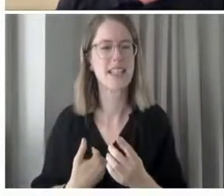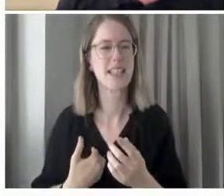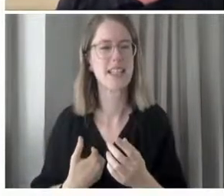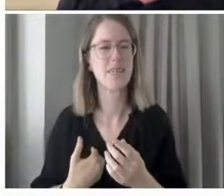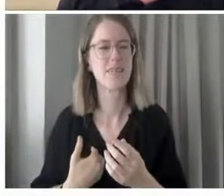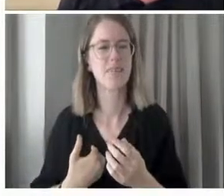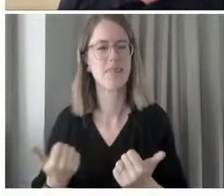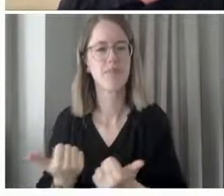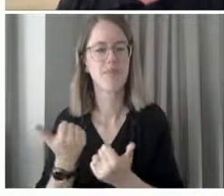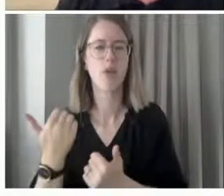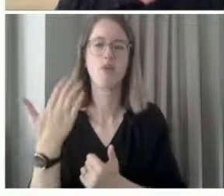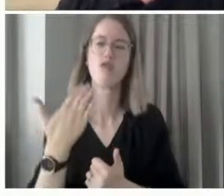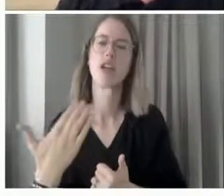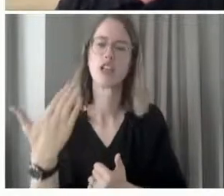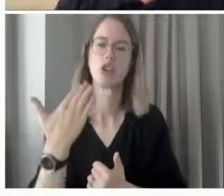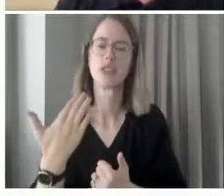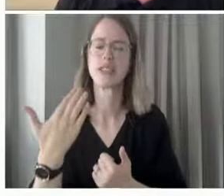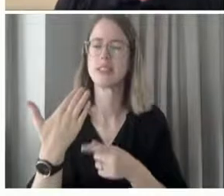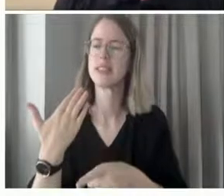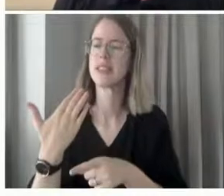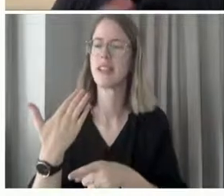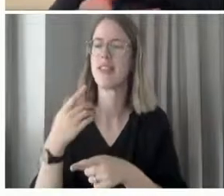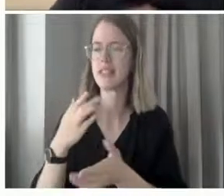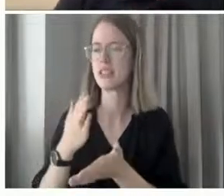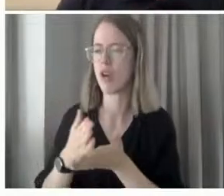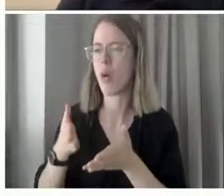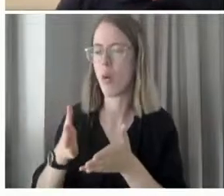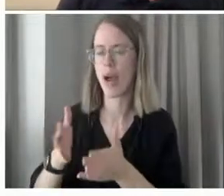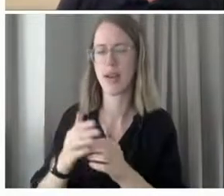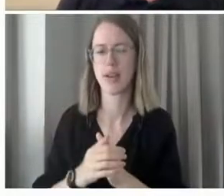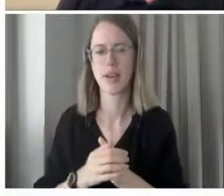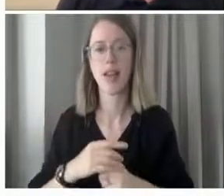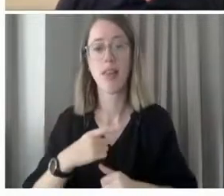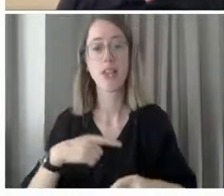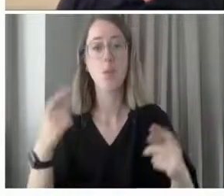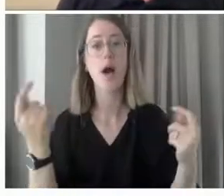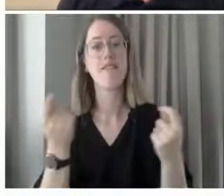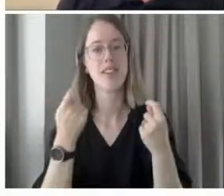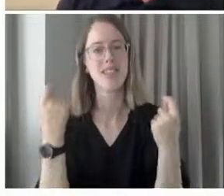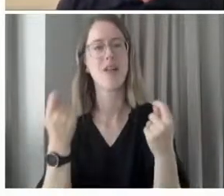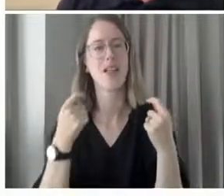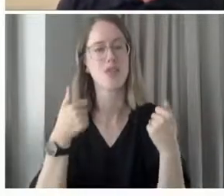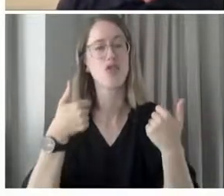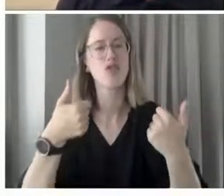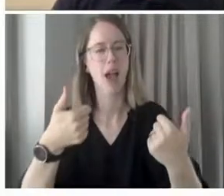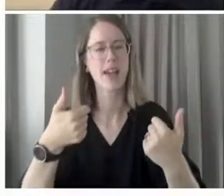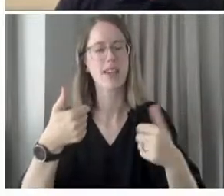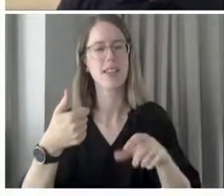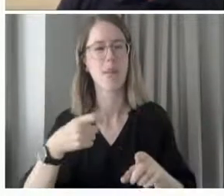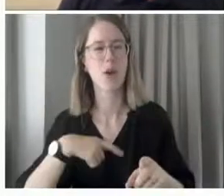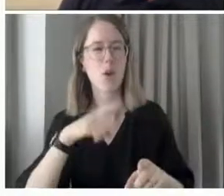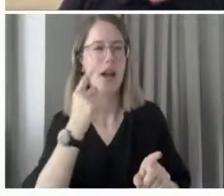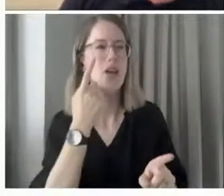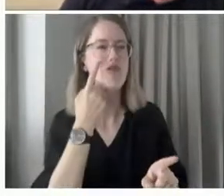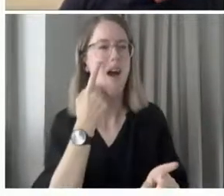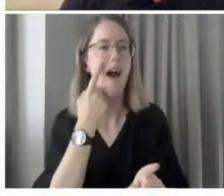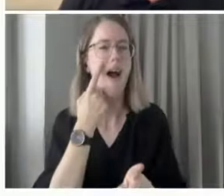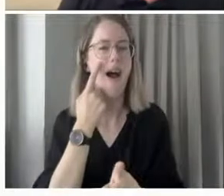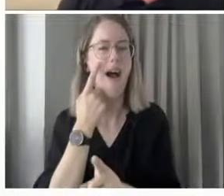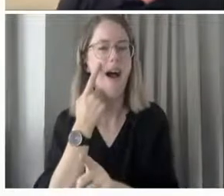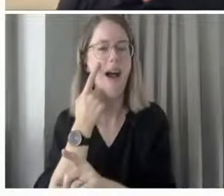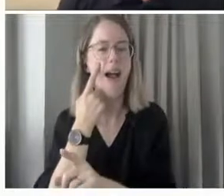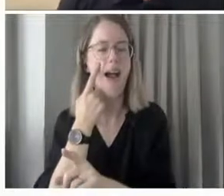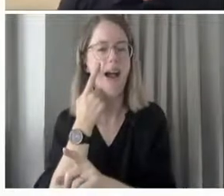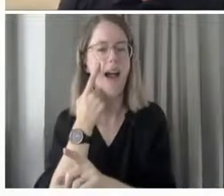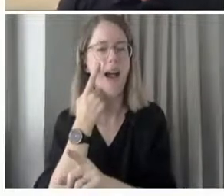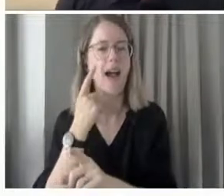a lot of reassurance that it's the right thing to do. That's why festivals are so good, because you can try things with a relatively